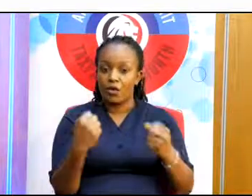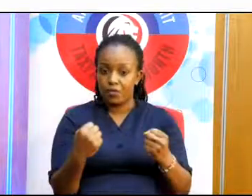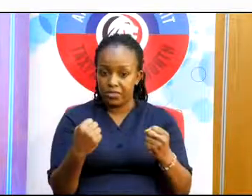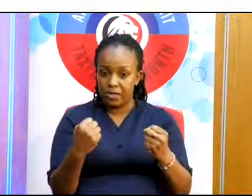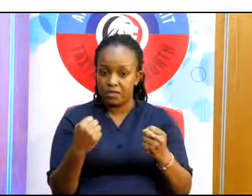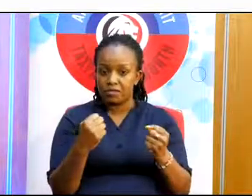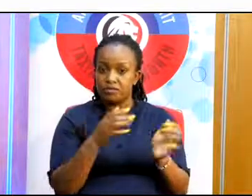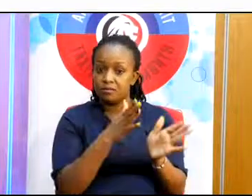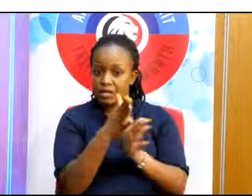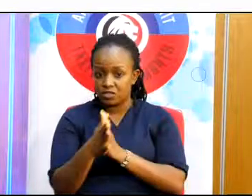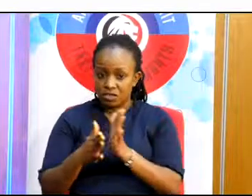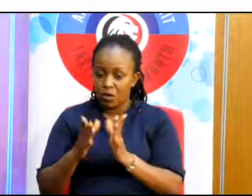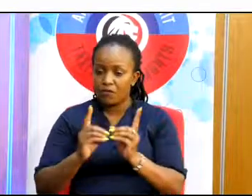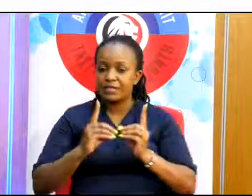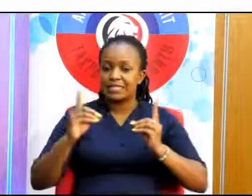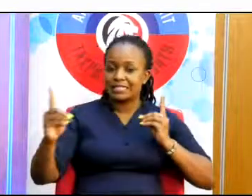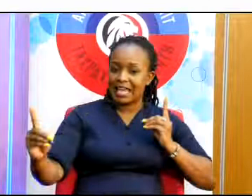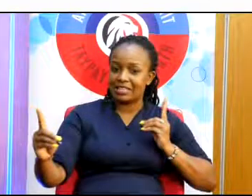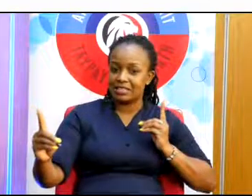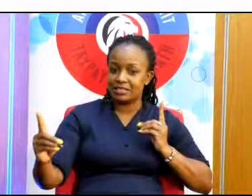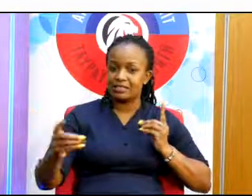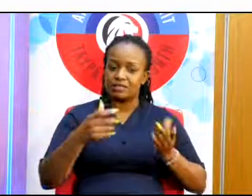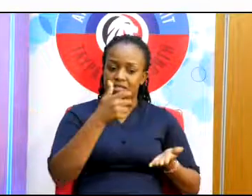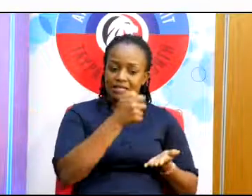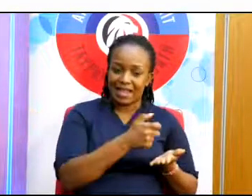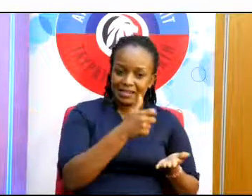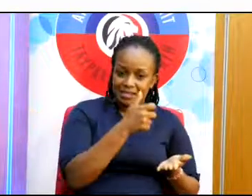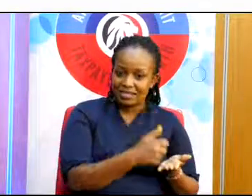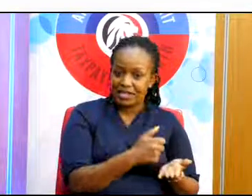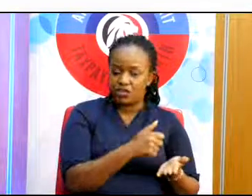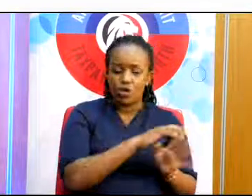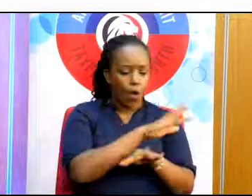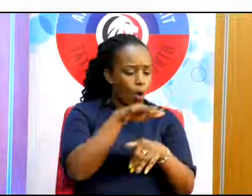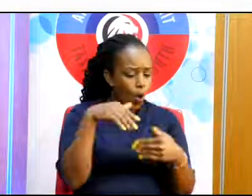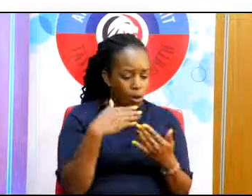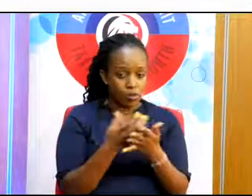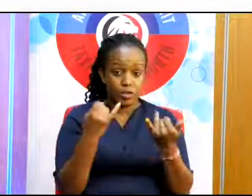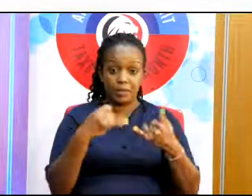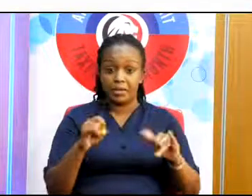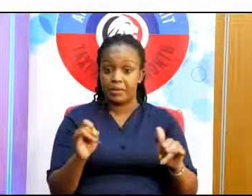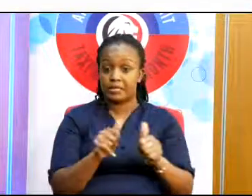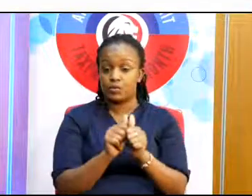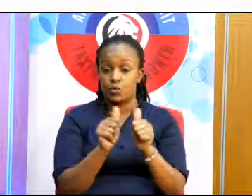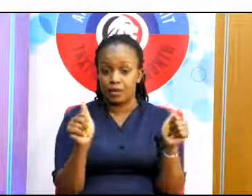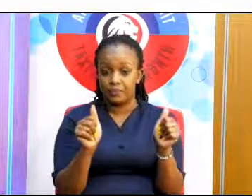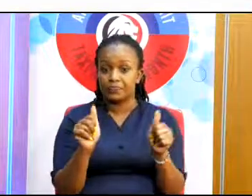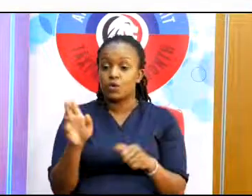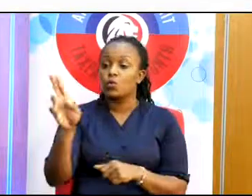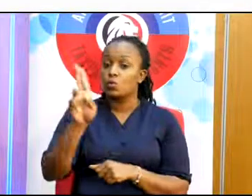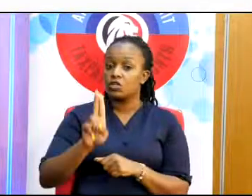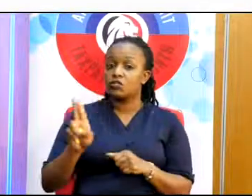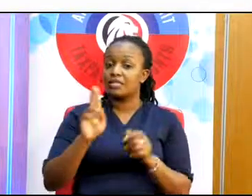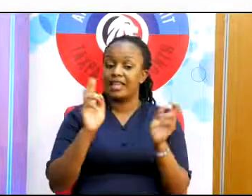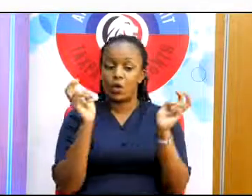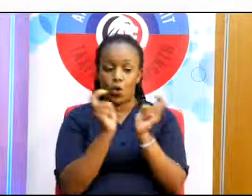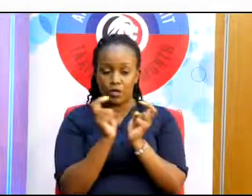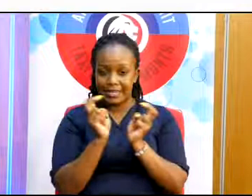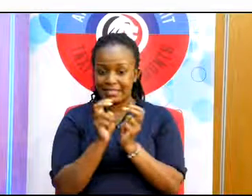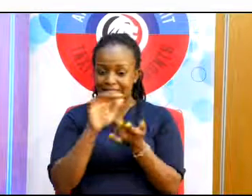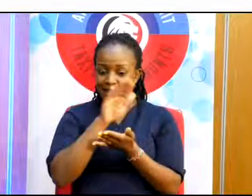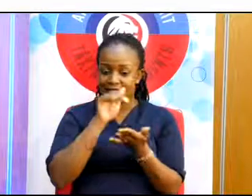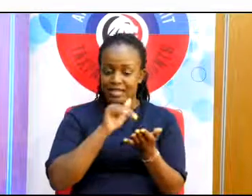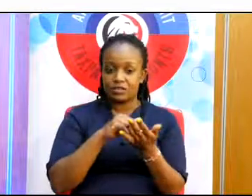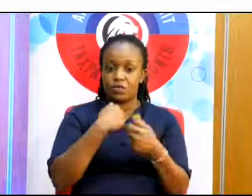of fumigation, of sanitization. All of them we implemented. We used our contact centers to